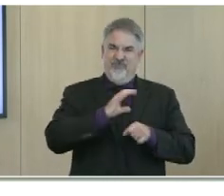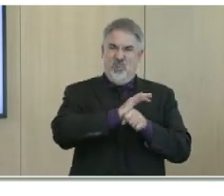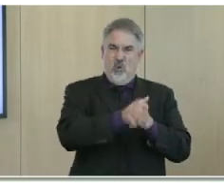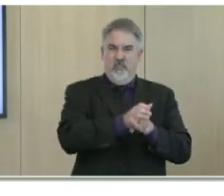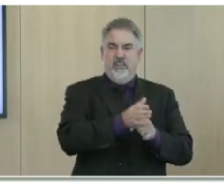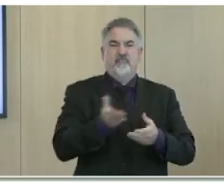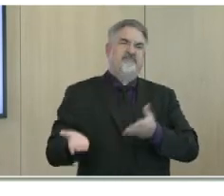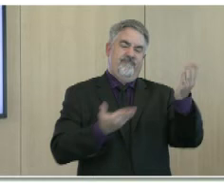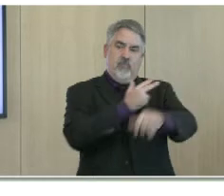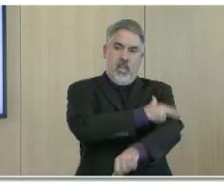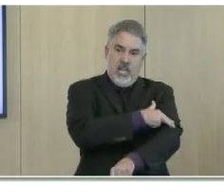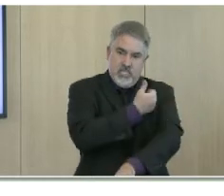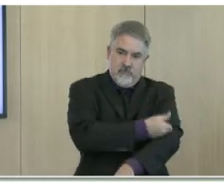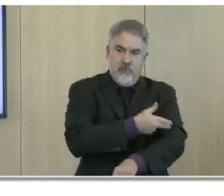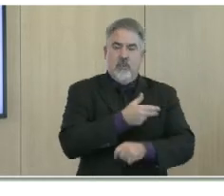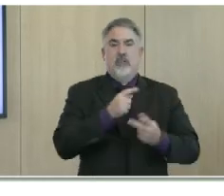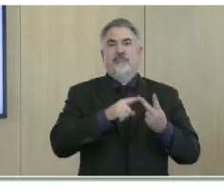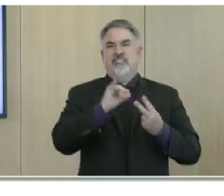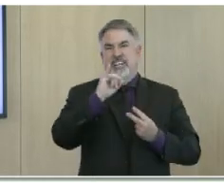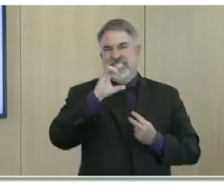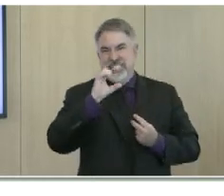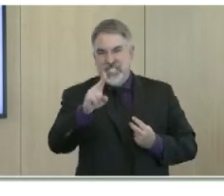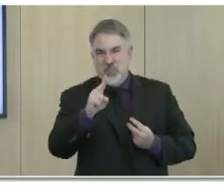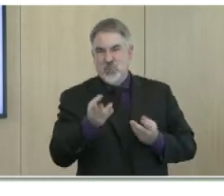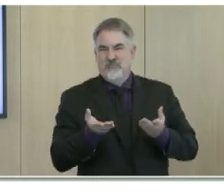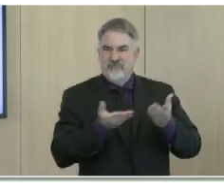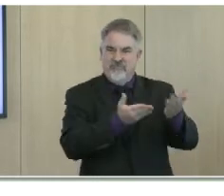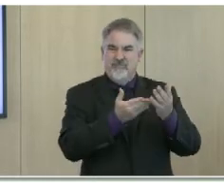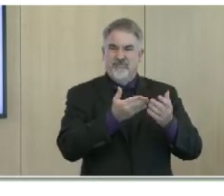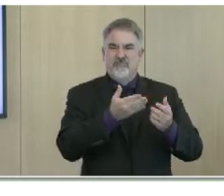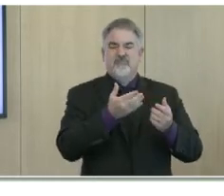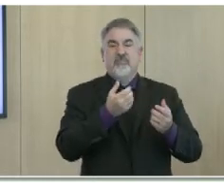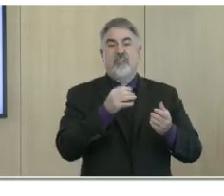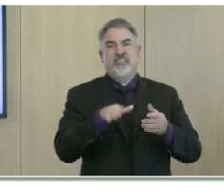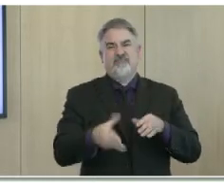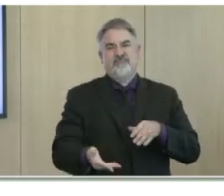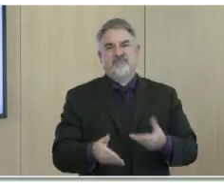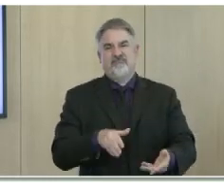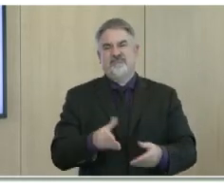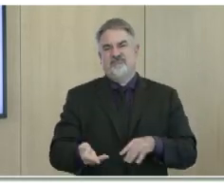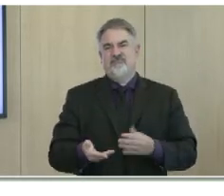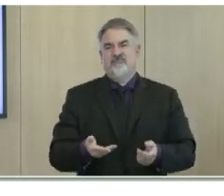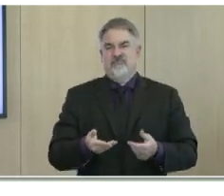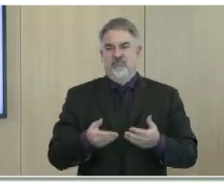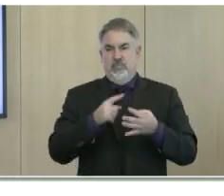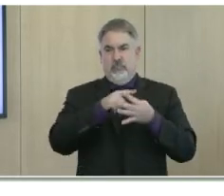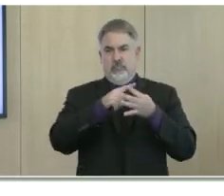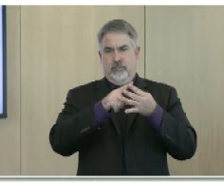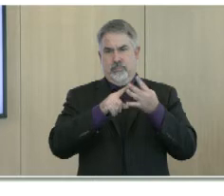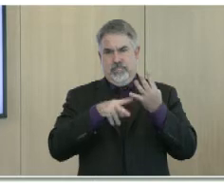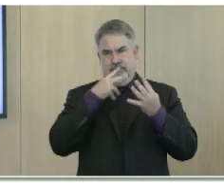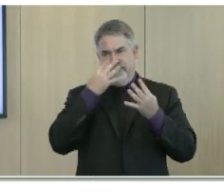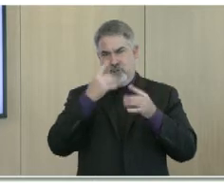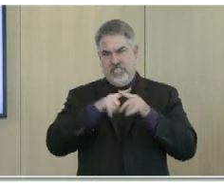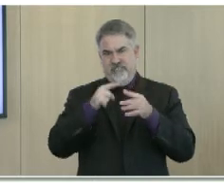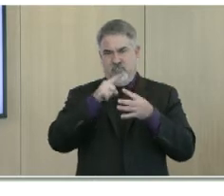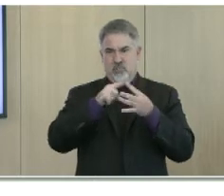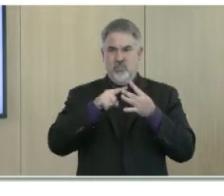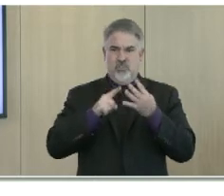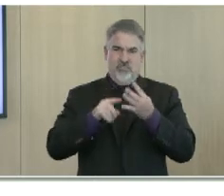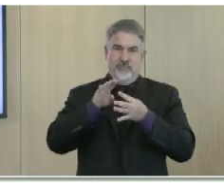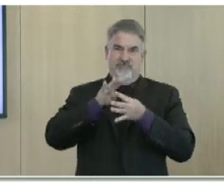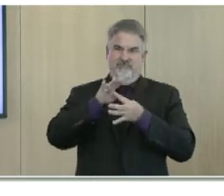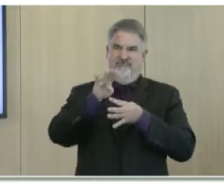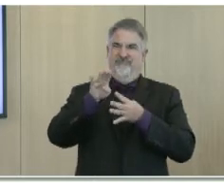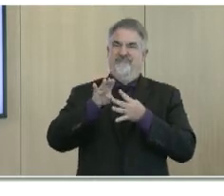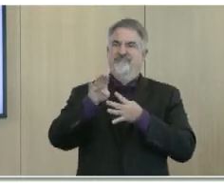ICU hospitalizations, and the unfortunate loss of life. Again, you can see that although all of these trend up, we